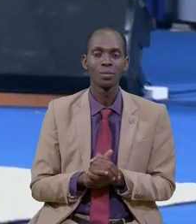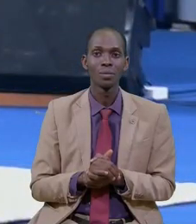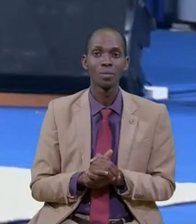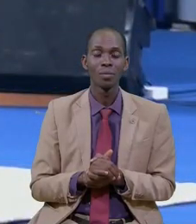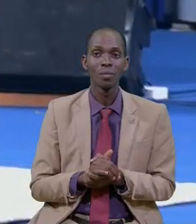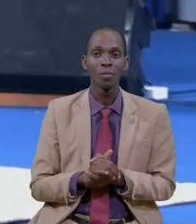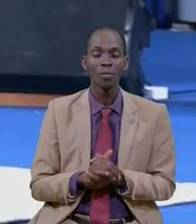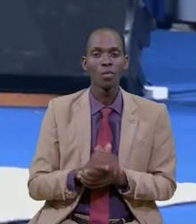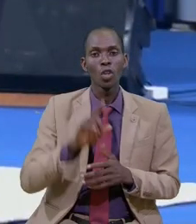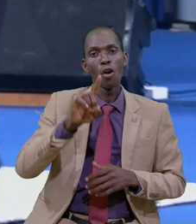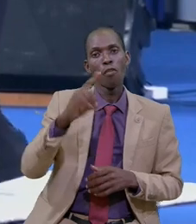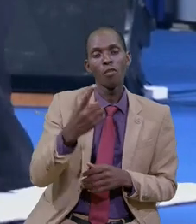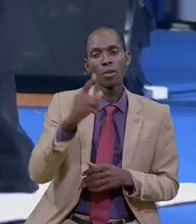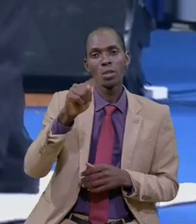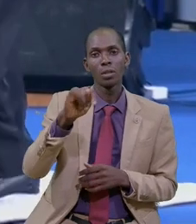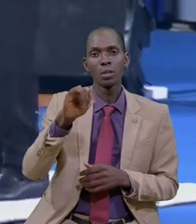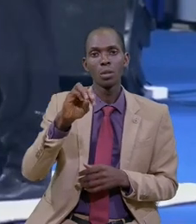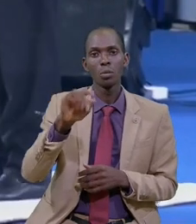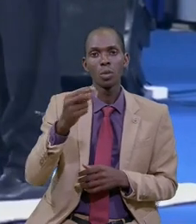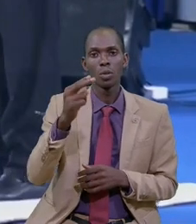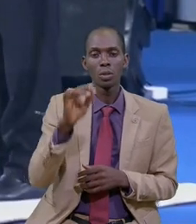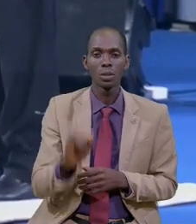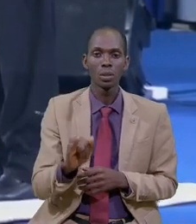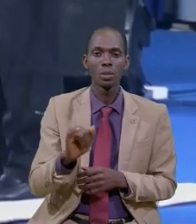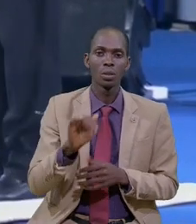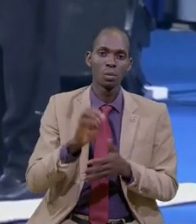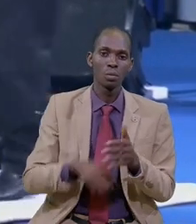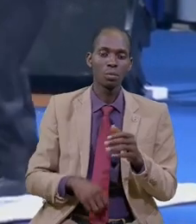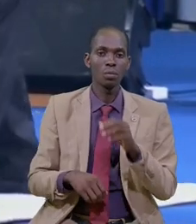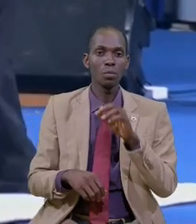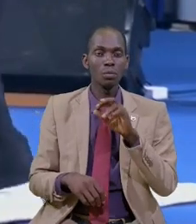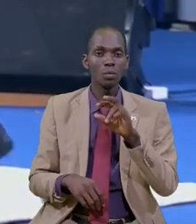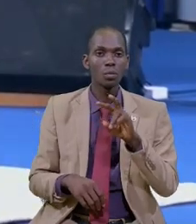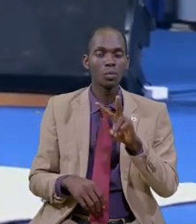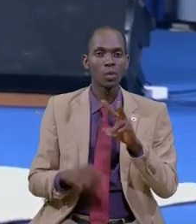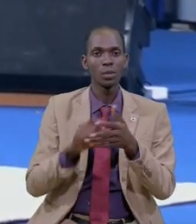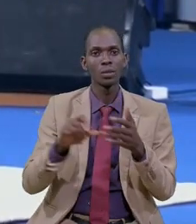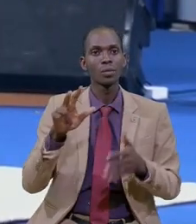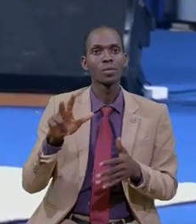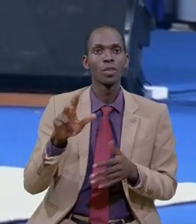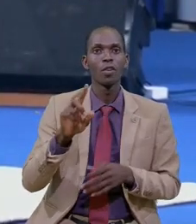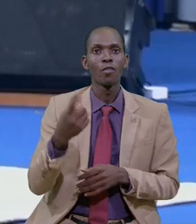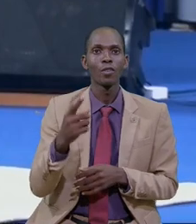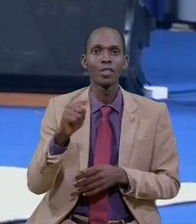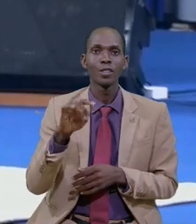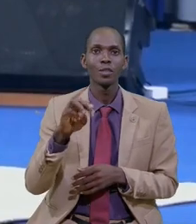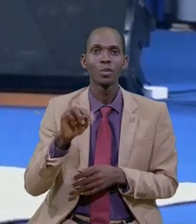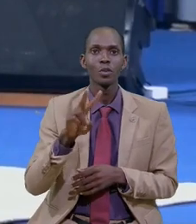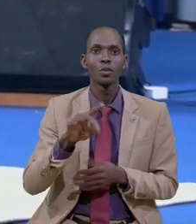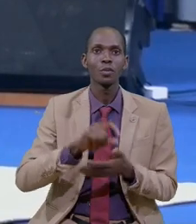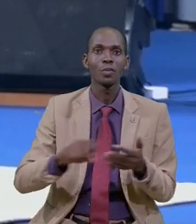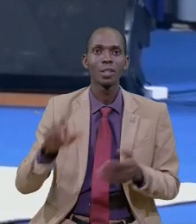pas, le deuxième pas. Voyons 2 Timothée 2, 3. 1 Timothée 2, verset 3. 1 Timothée 2, verset 3.